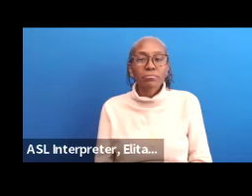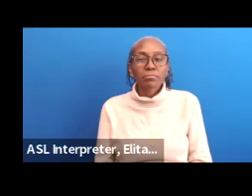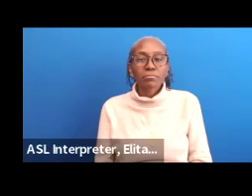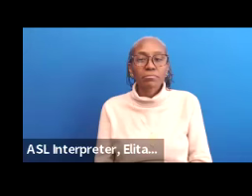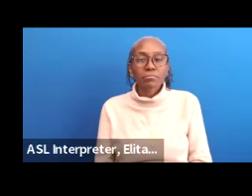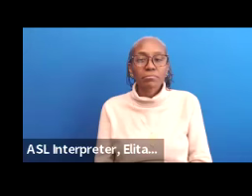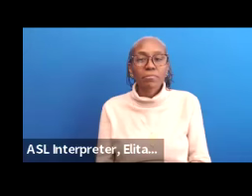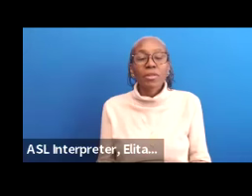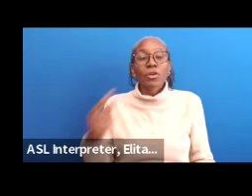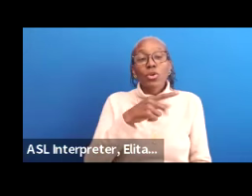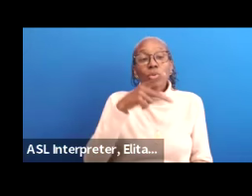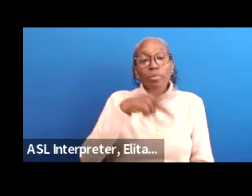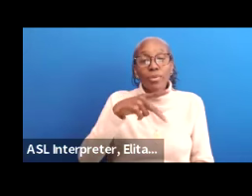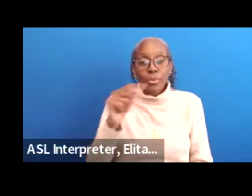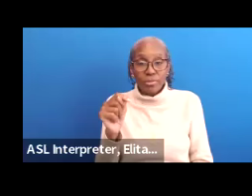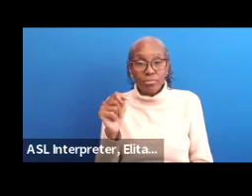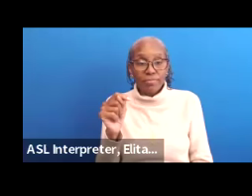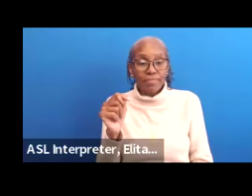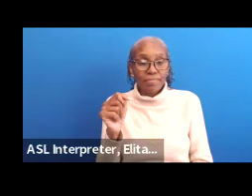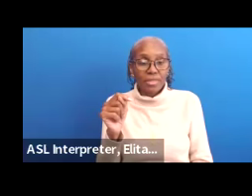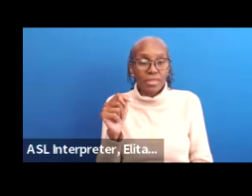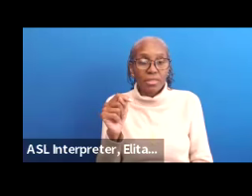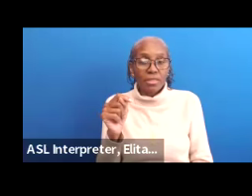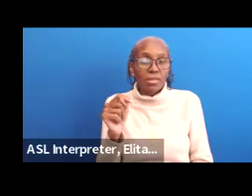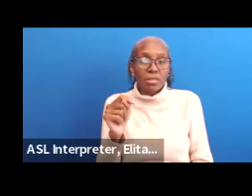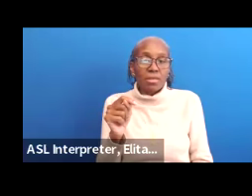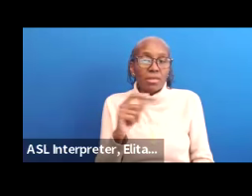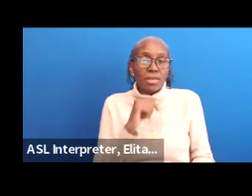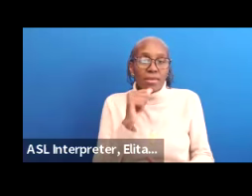go back to the PowerPoint and not go